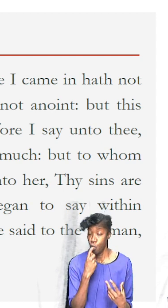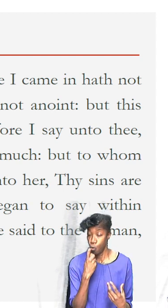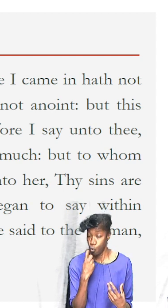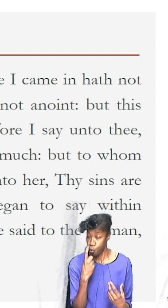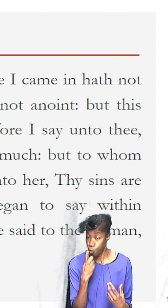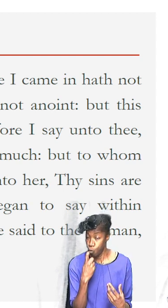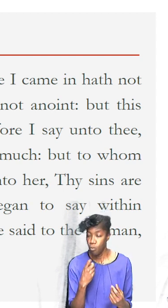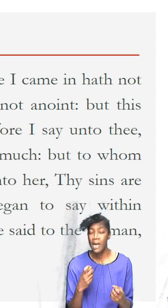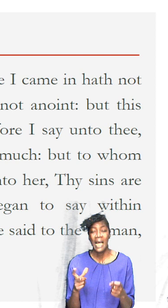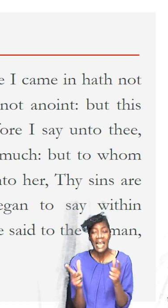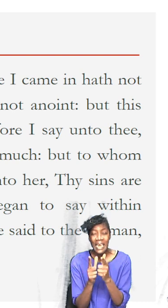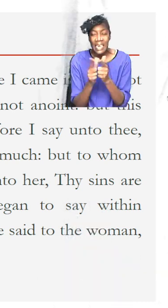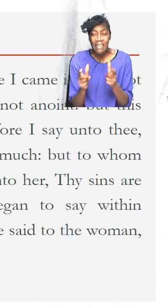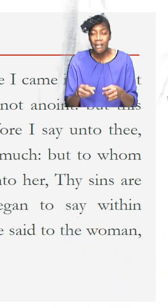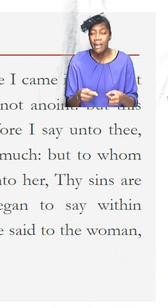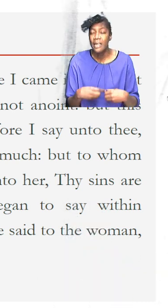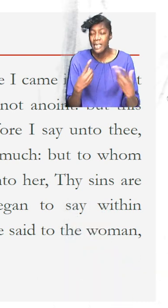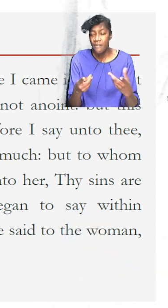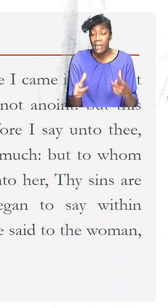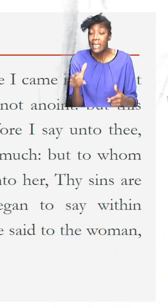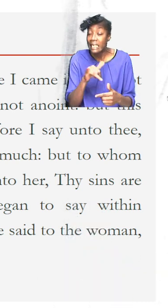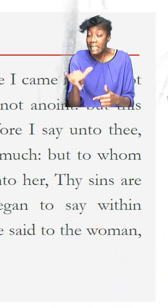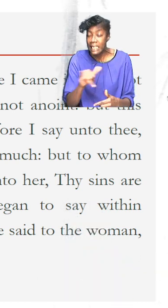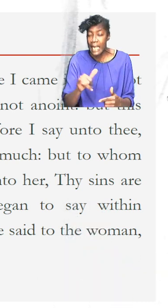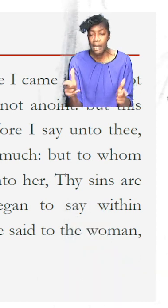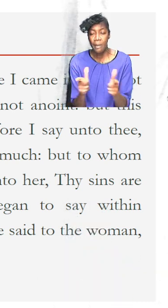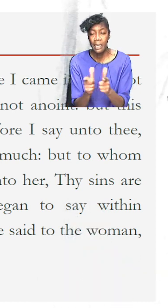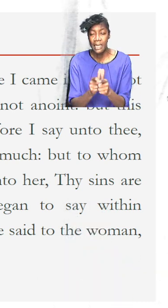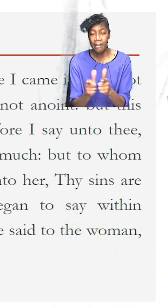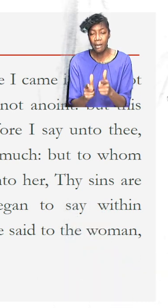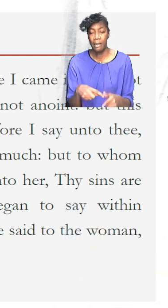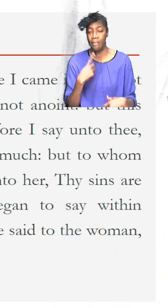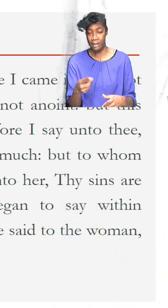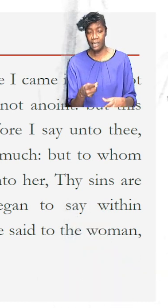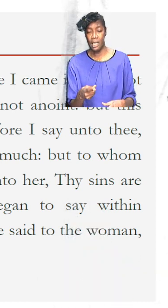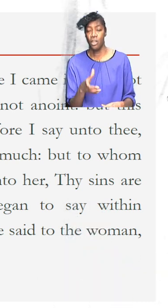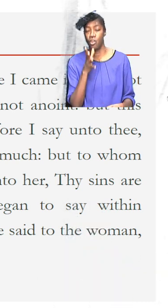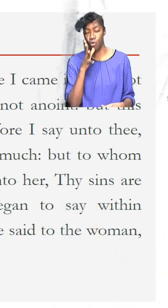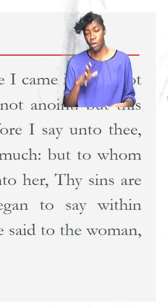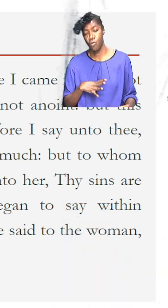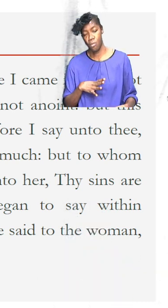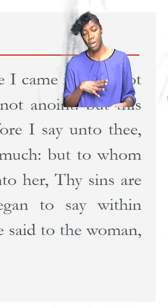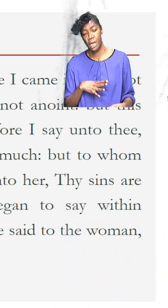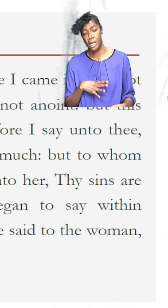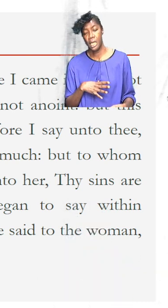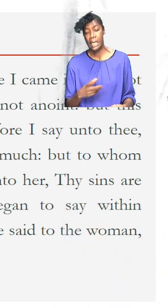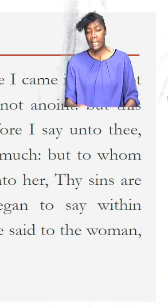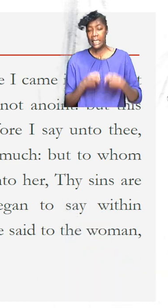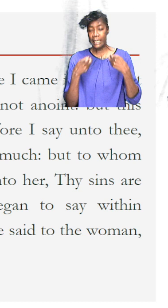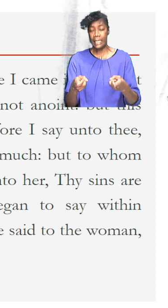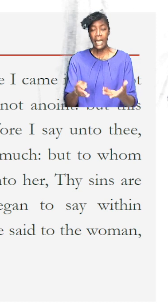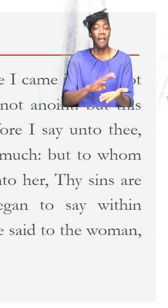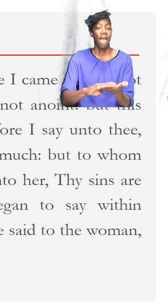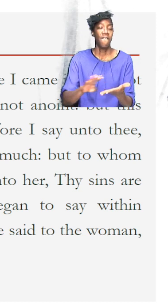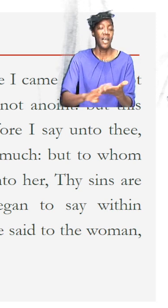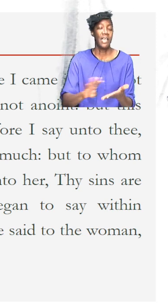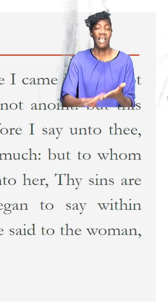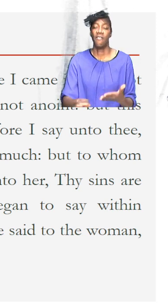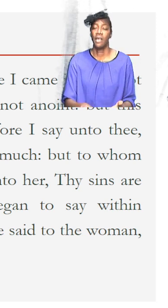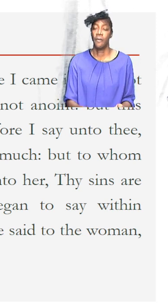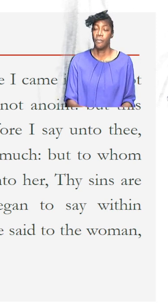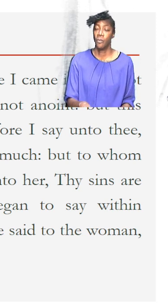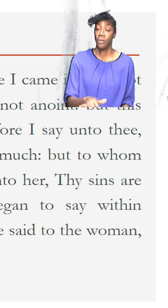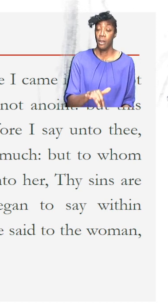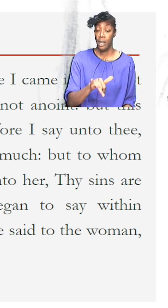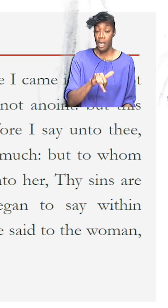is forgiven, the same loveth little. And he said unto her, Thy sins are forgiven. And they